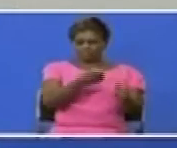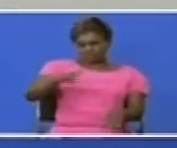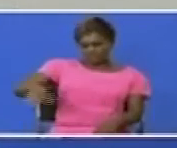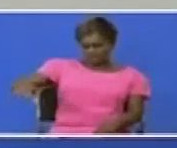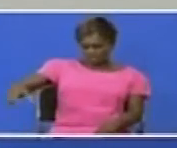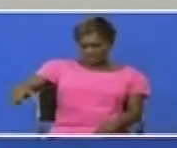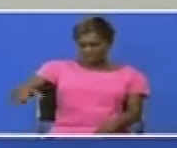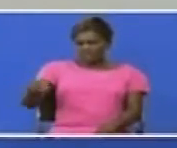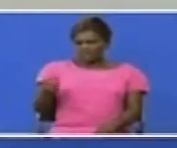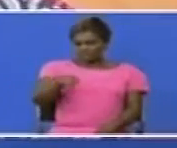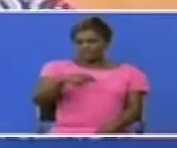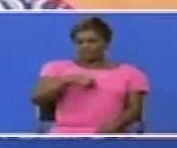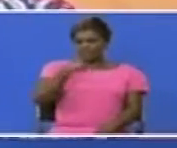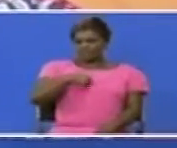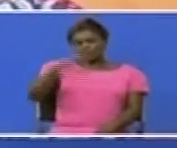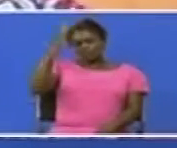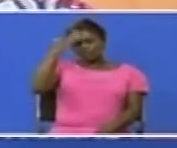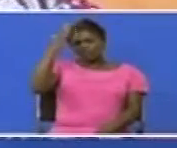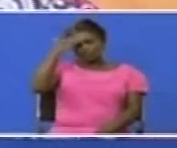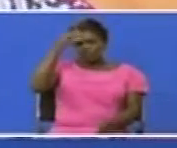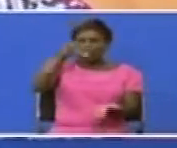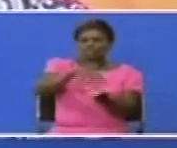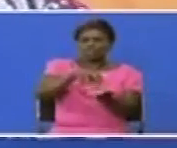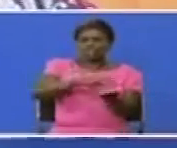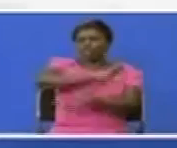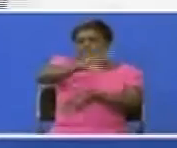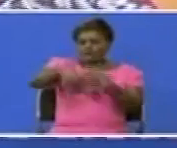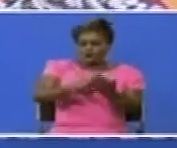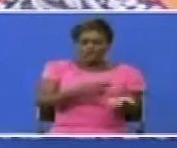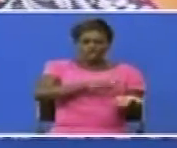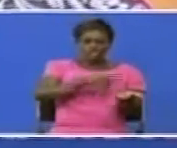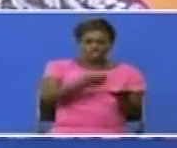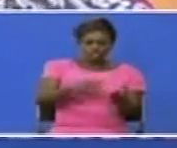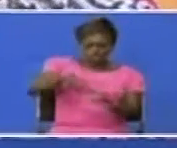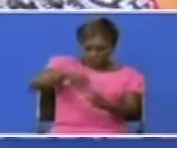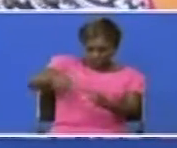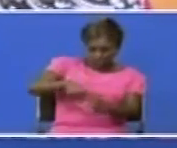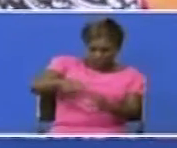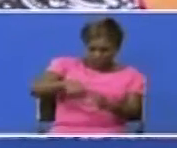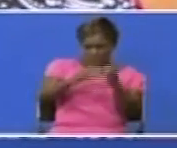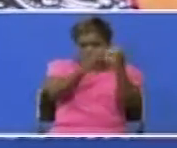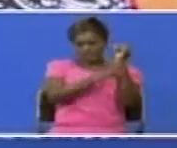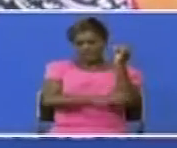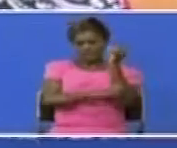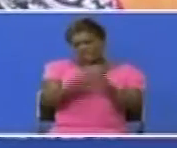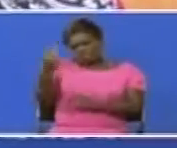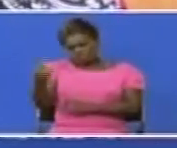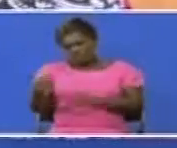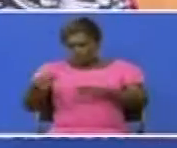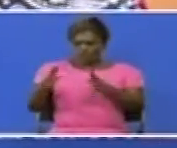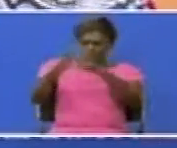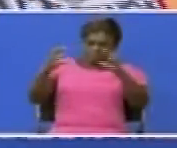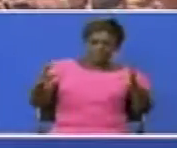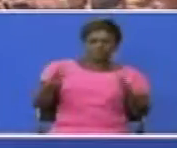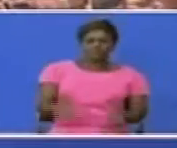He has embarked on a tour to familiarize himself with all the places mining is being conducted in the country, whether small scale or